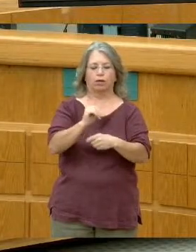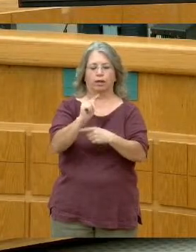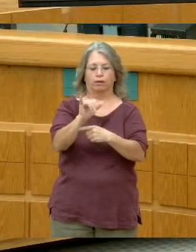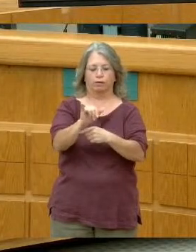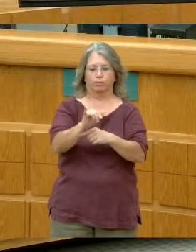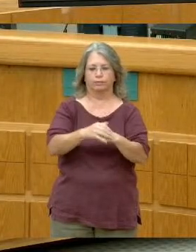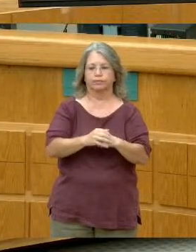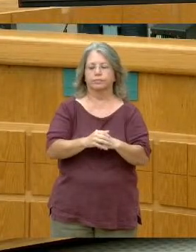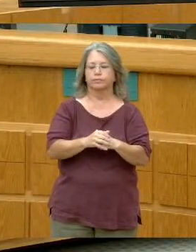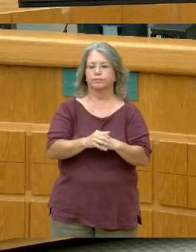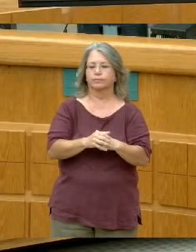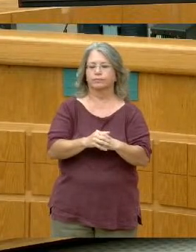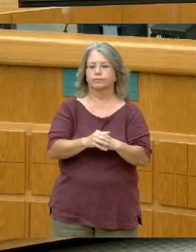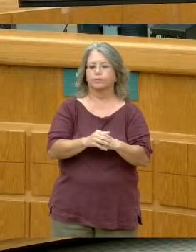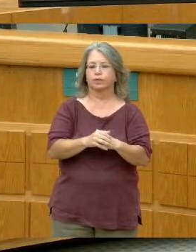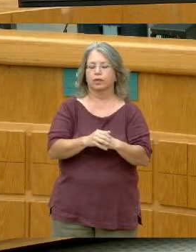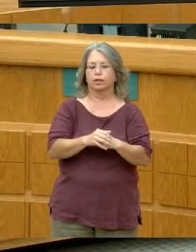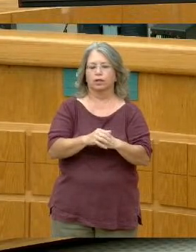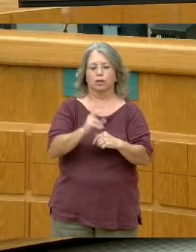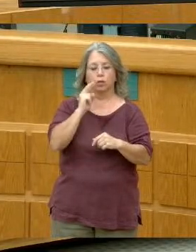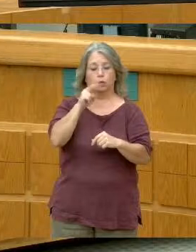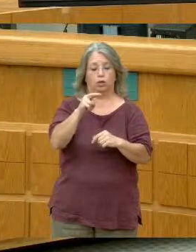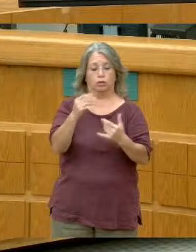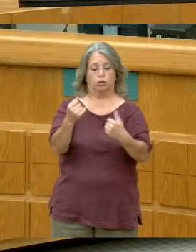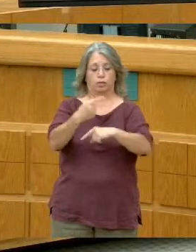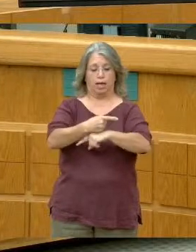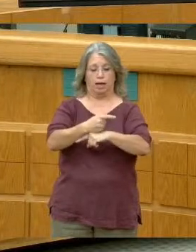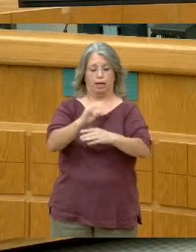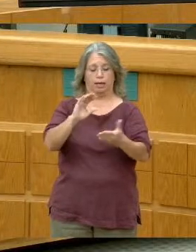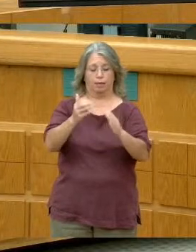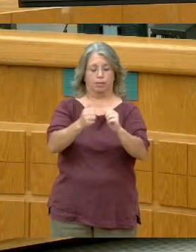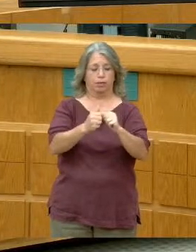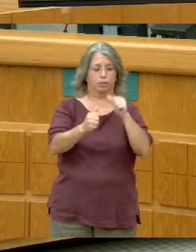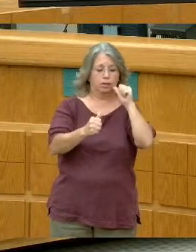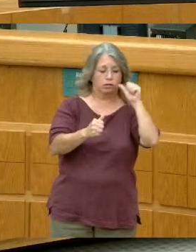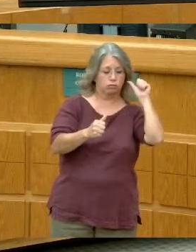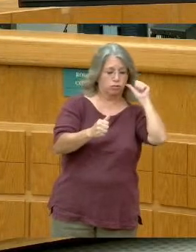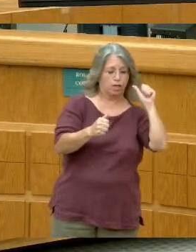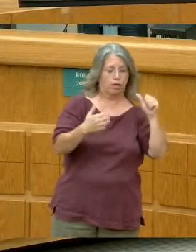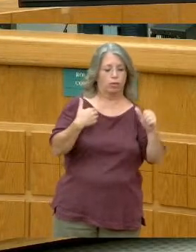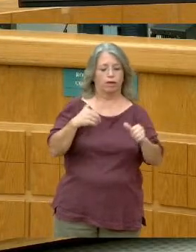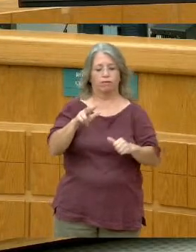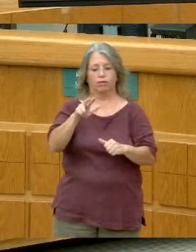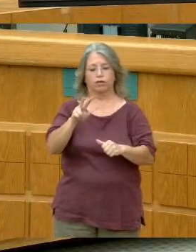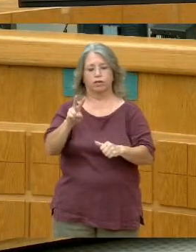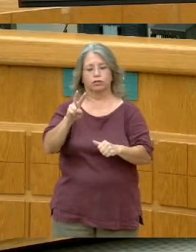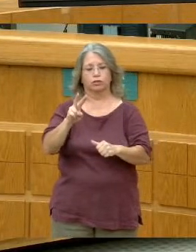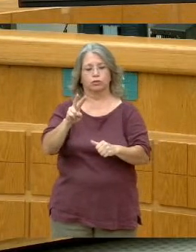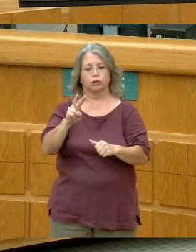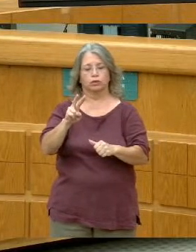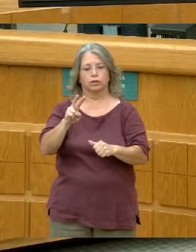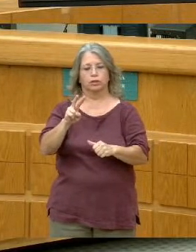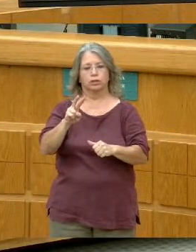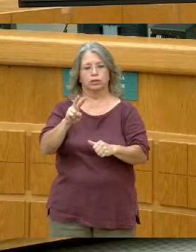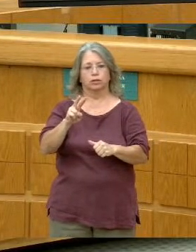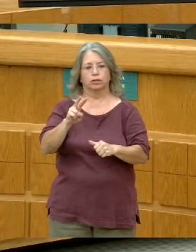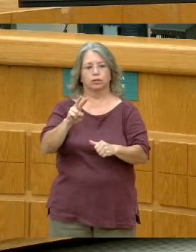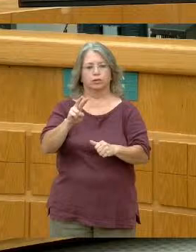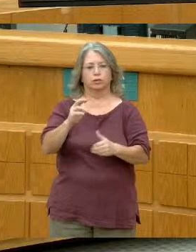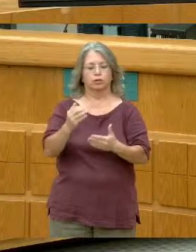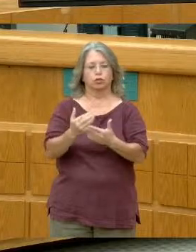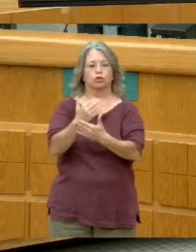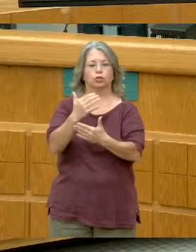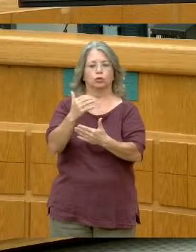And when we look at today compared to yesterday, we have 32 more cases,